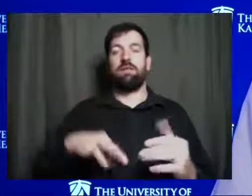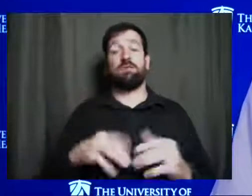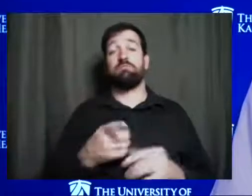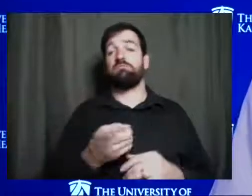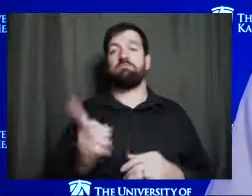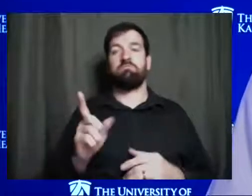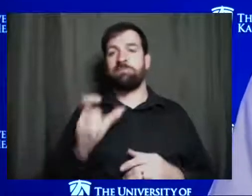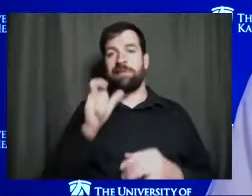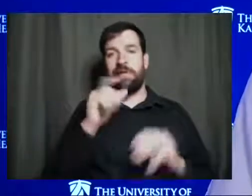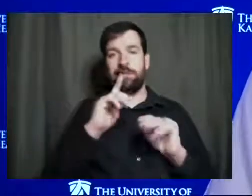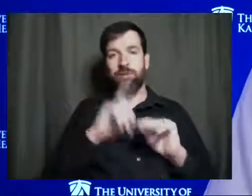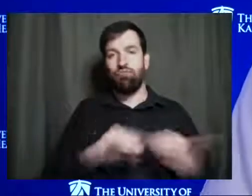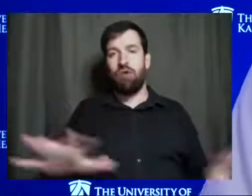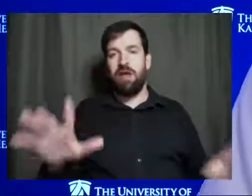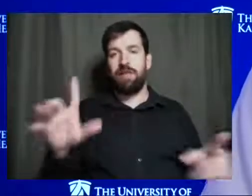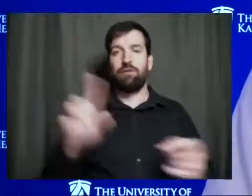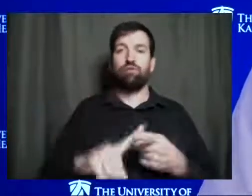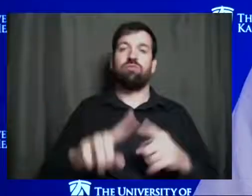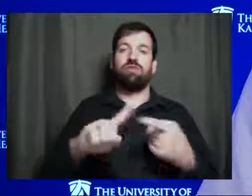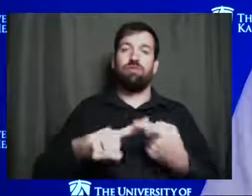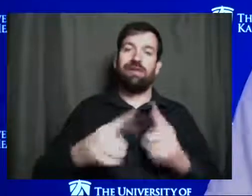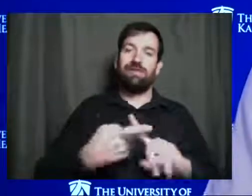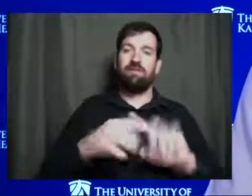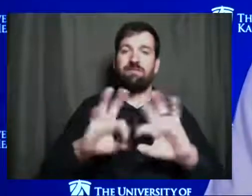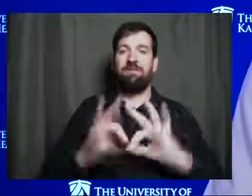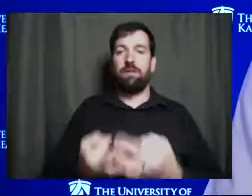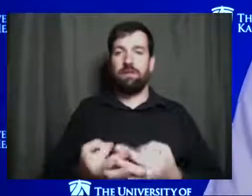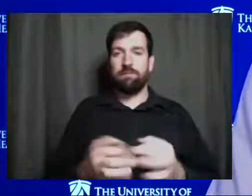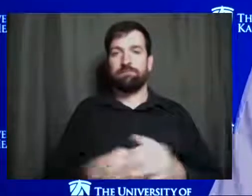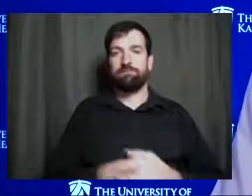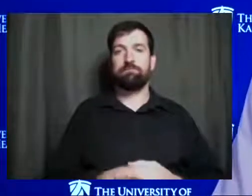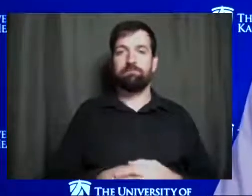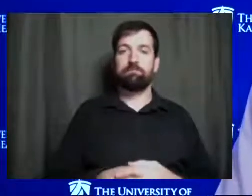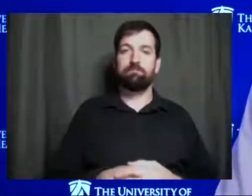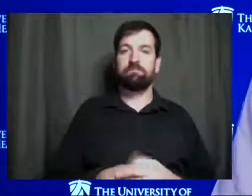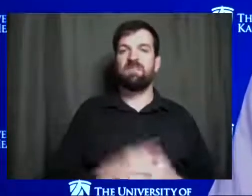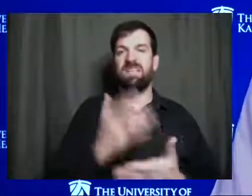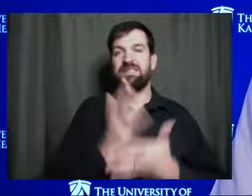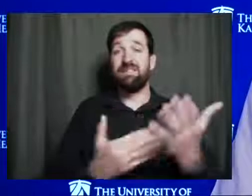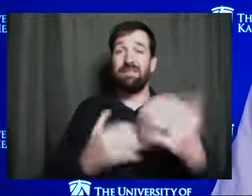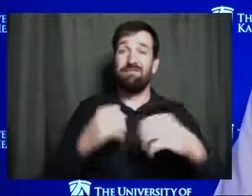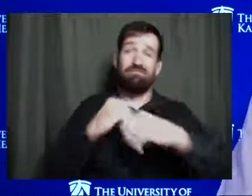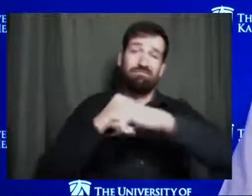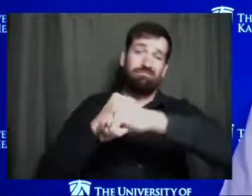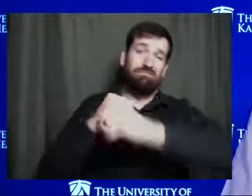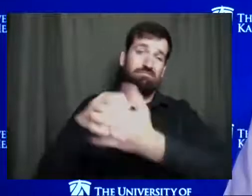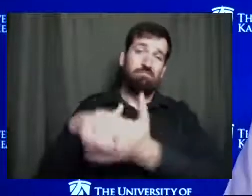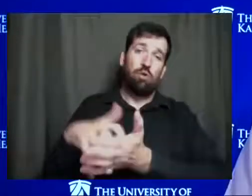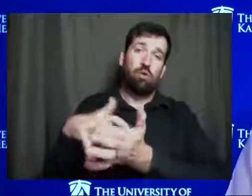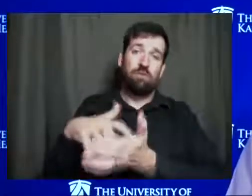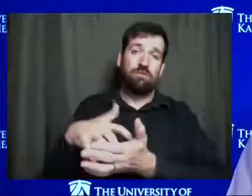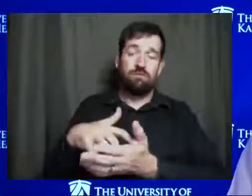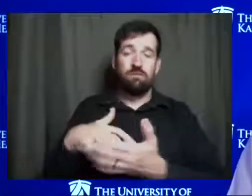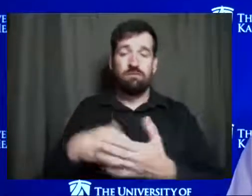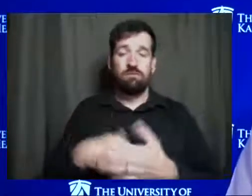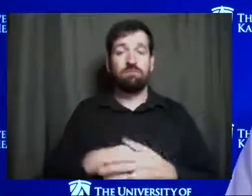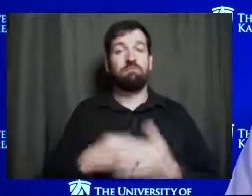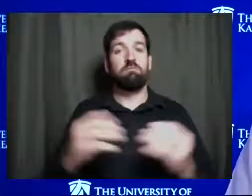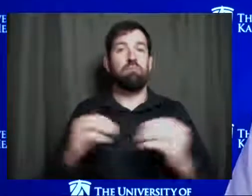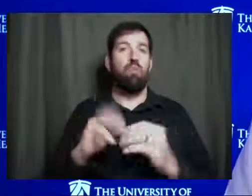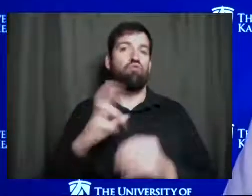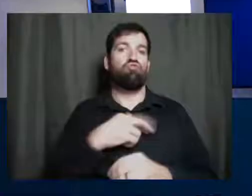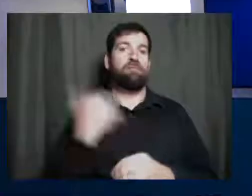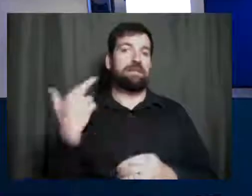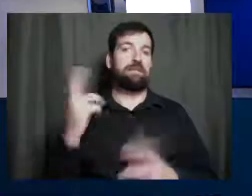to some of your friends and family that may be in some of that immune compromised situations who may be more at risk of that severe disease as